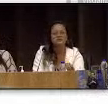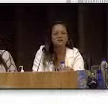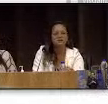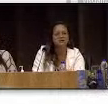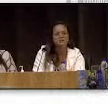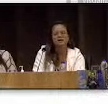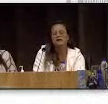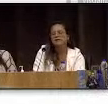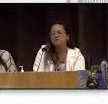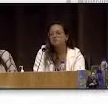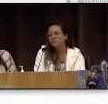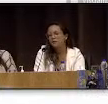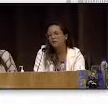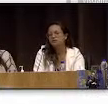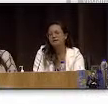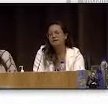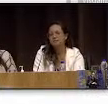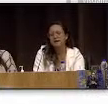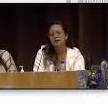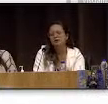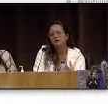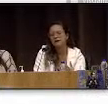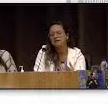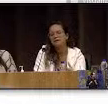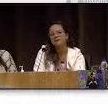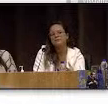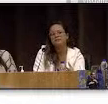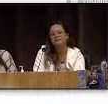those who are hospitalized, the residents,